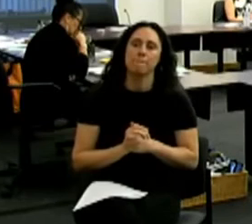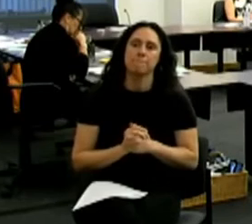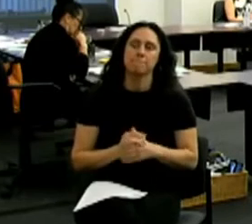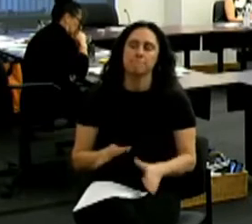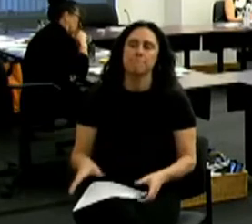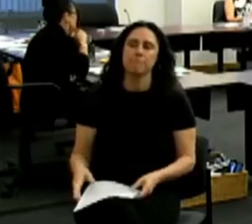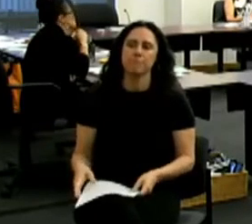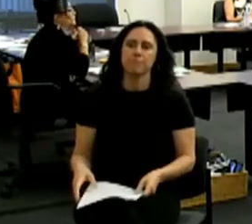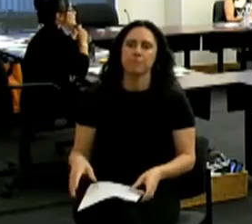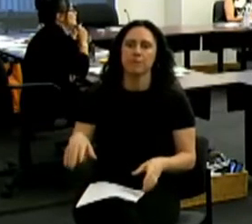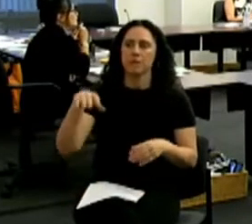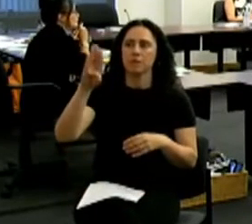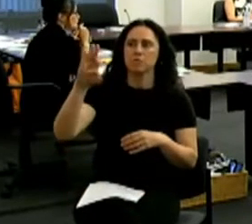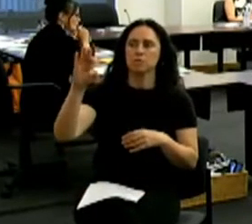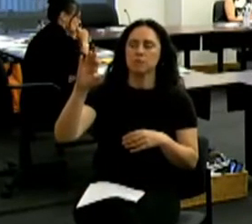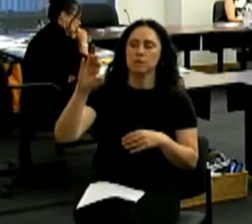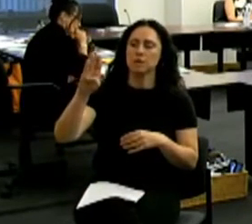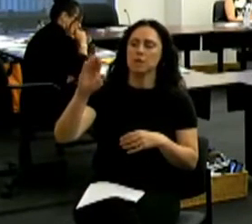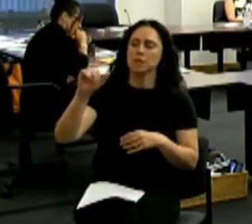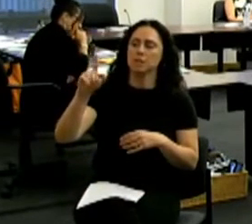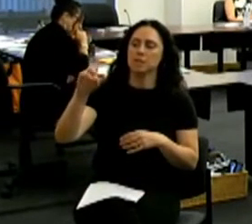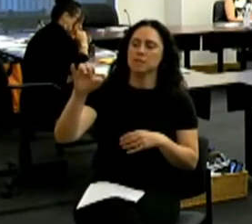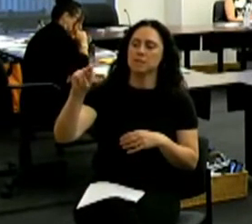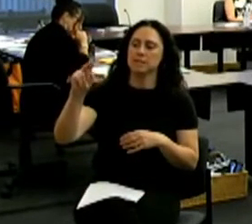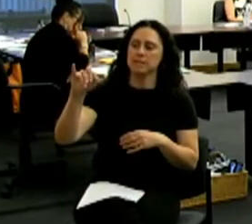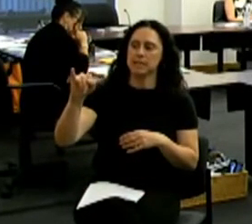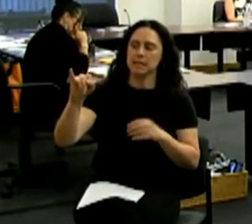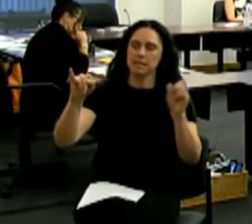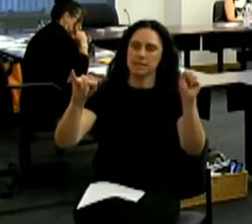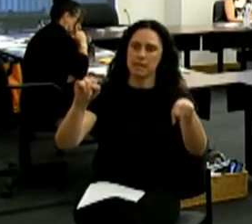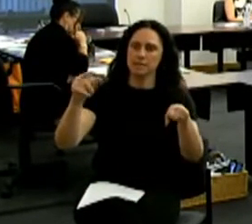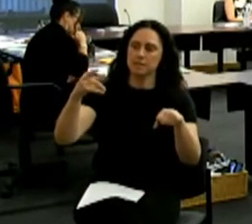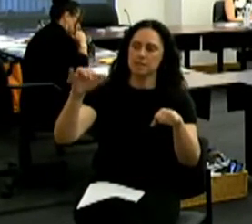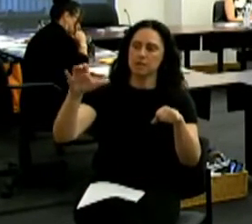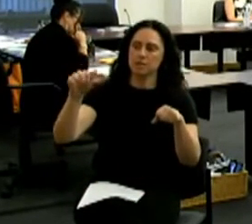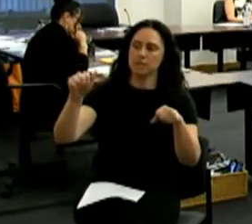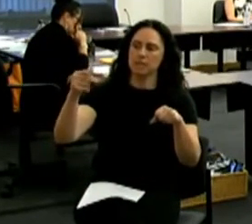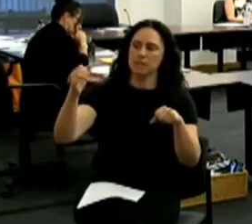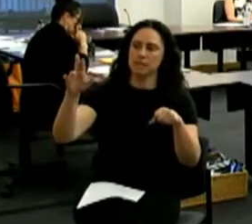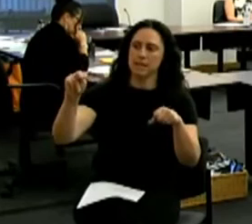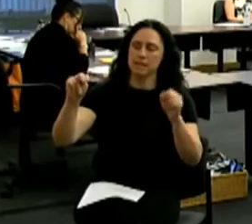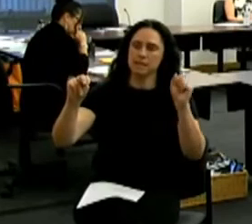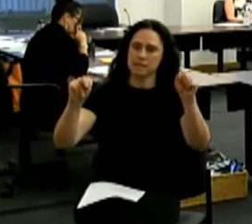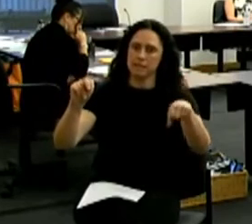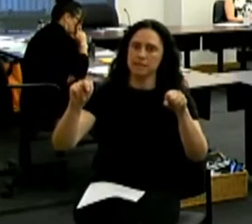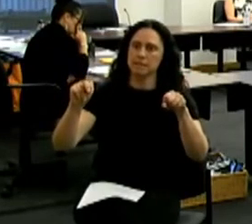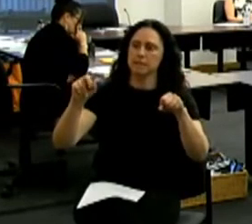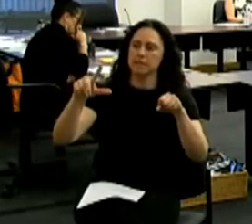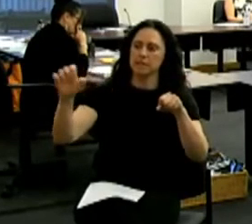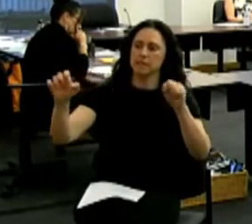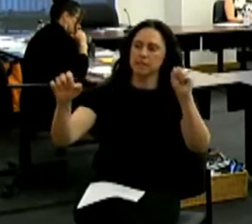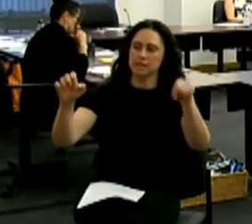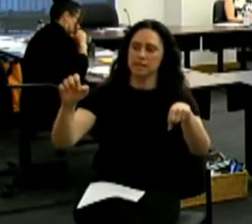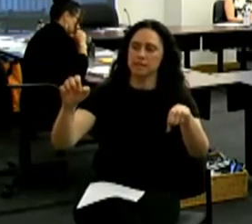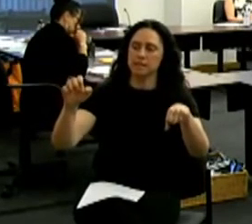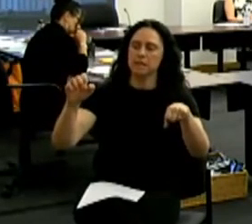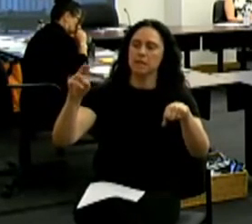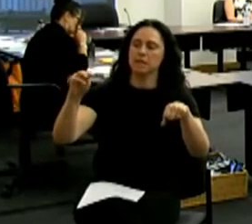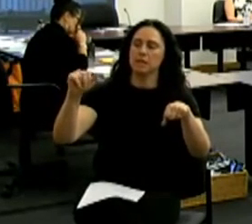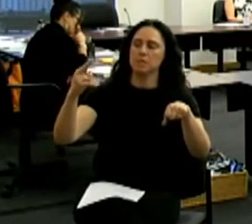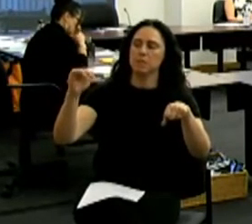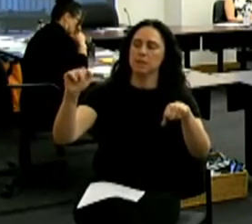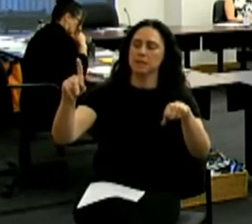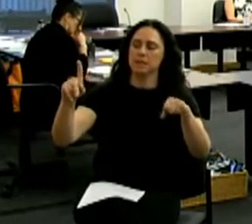Yes, Kelly, please. Trustee Budzinski, Yes. Trustee Garcia Guillen, Yes. Trustee Lee, Trustee